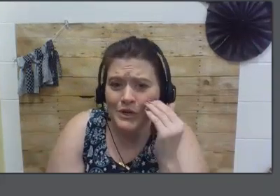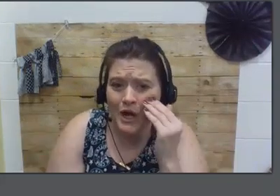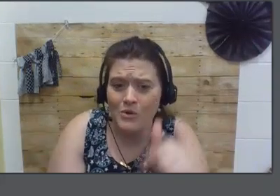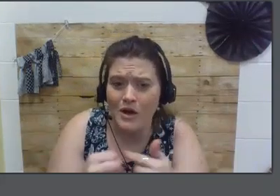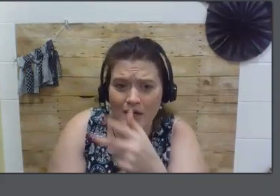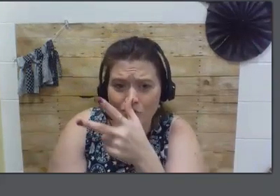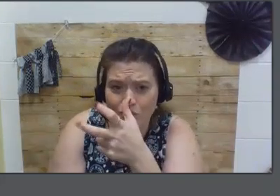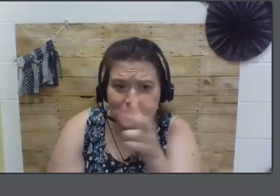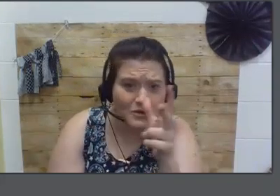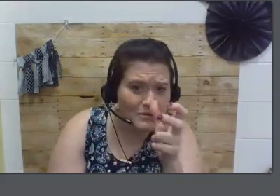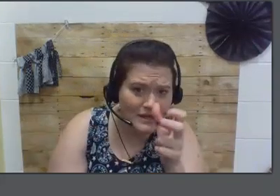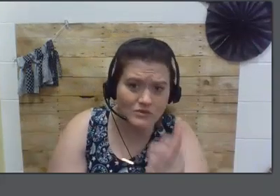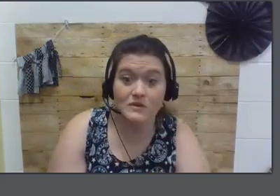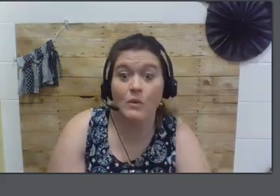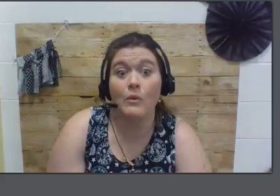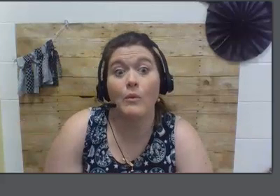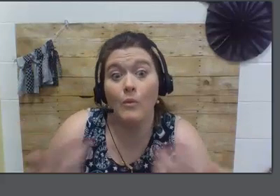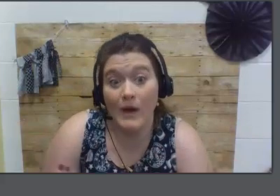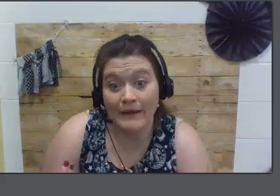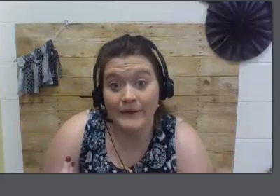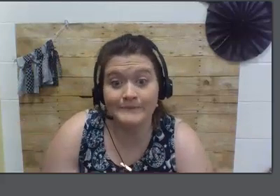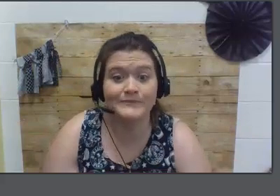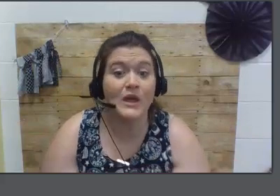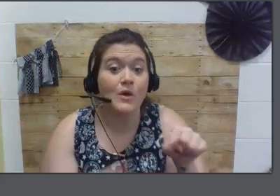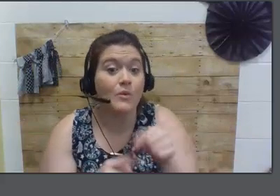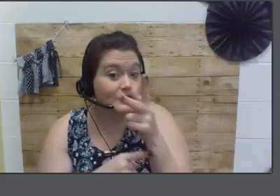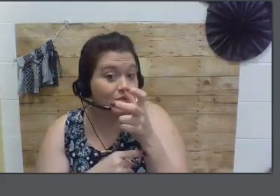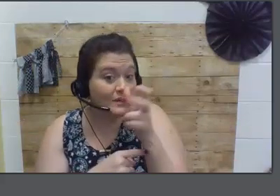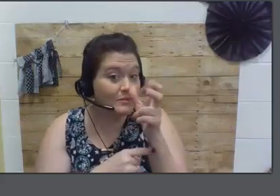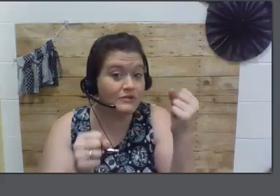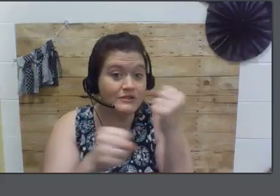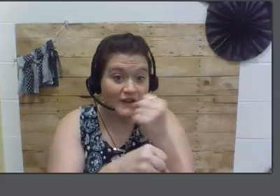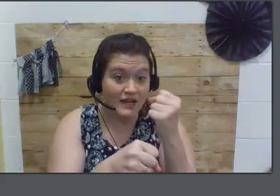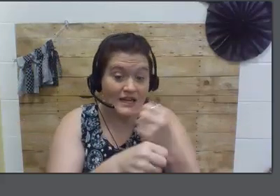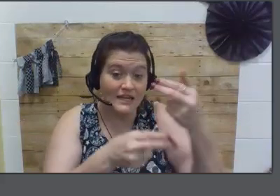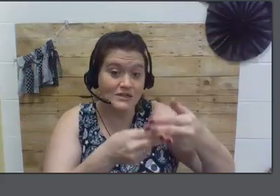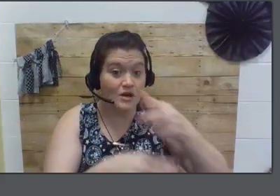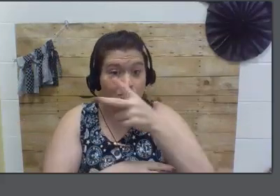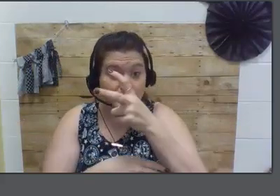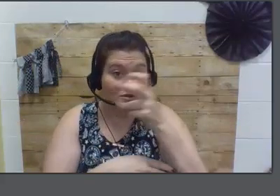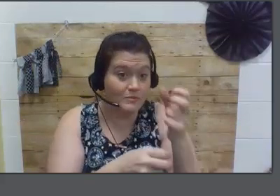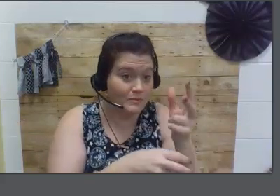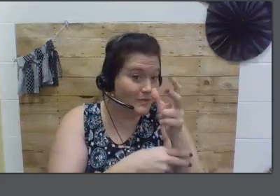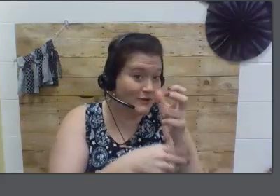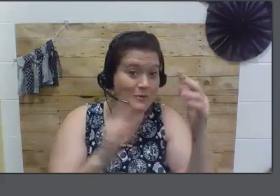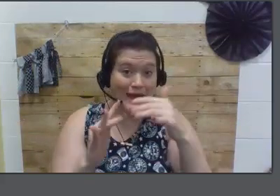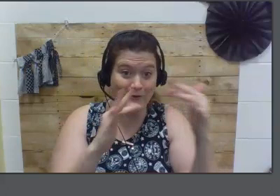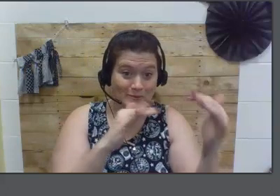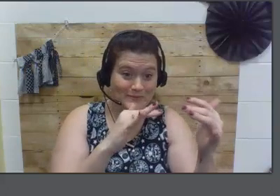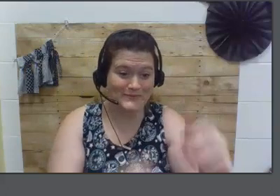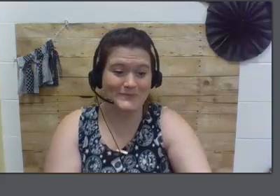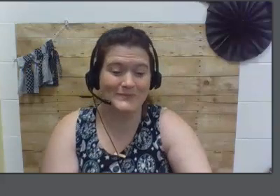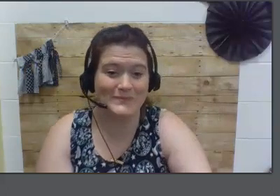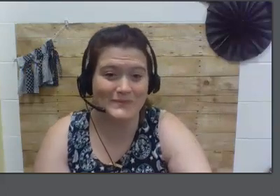What do you know about Tweedle beetles? Well, when Tweedle beetles fight, it's called a Tweedle beetle